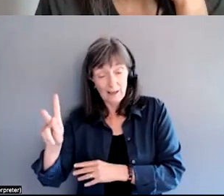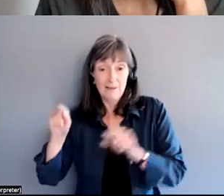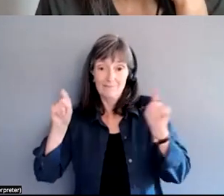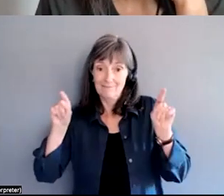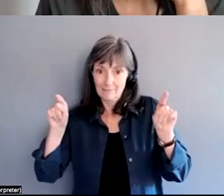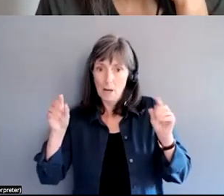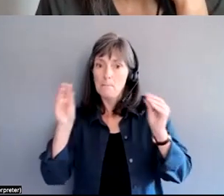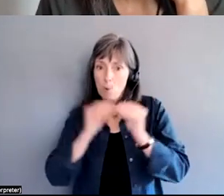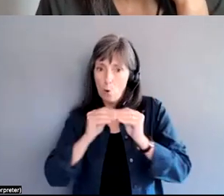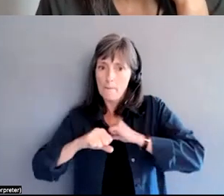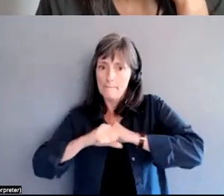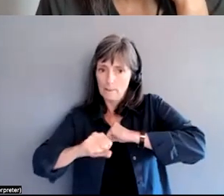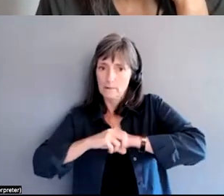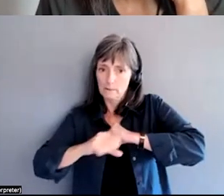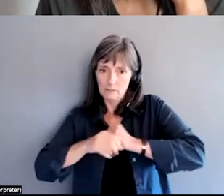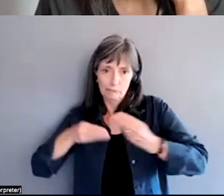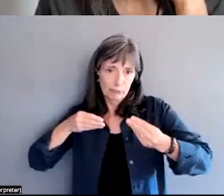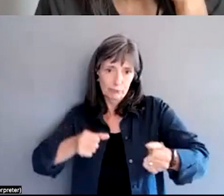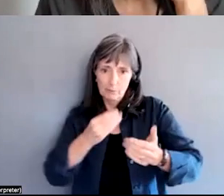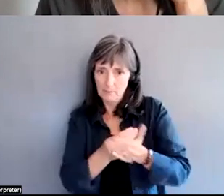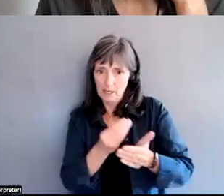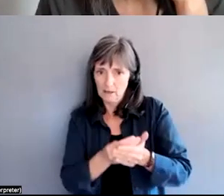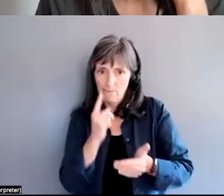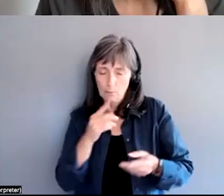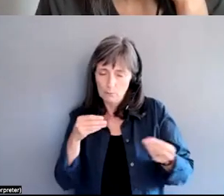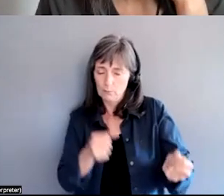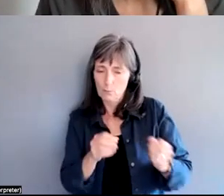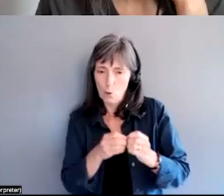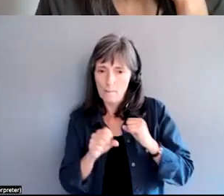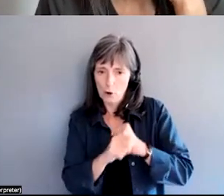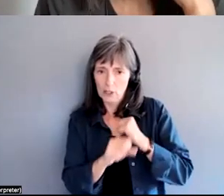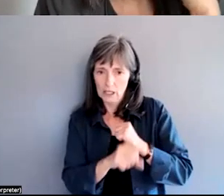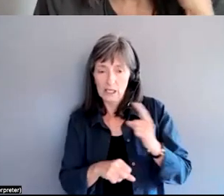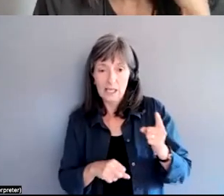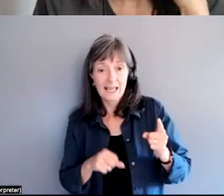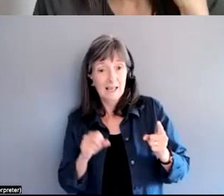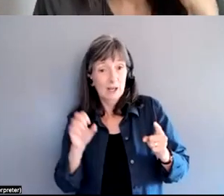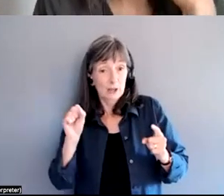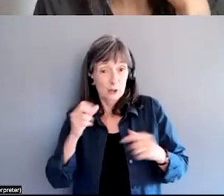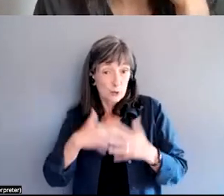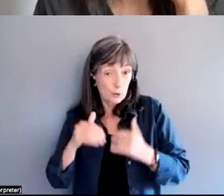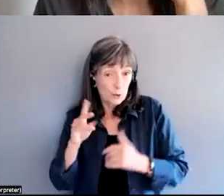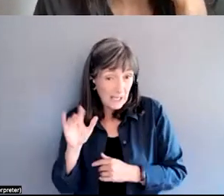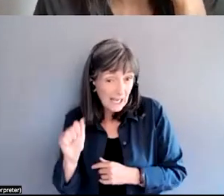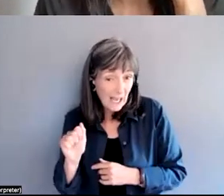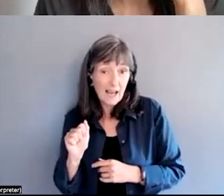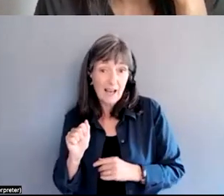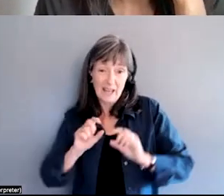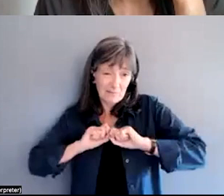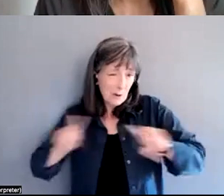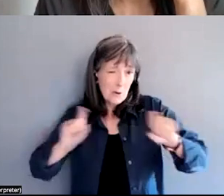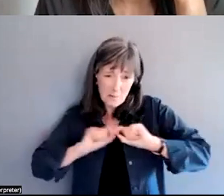marketing and publicity for their titles. And they use that social media to just blast that out